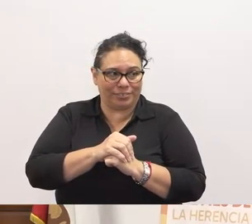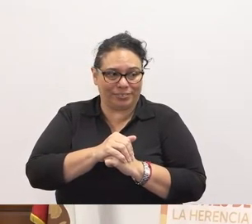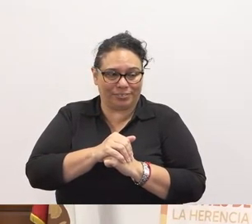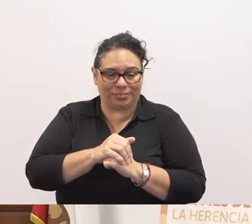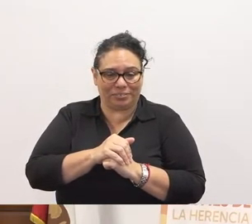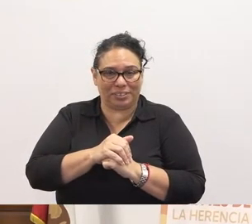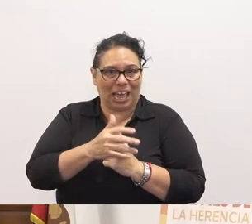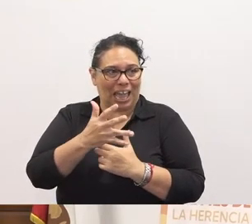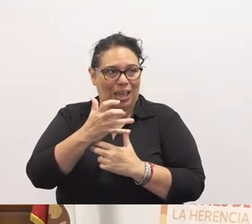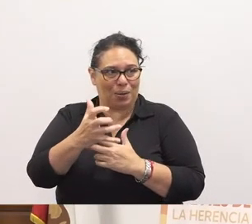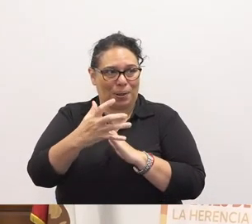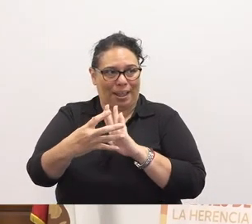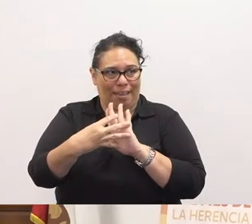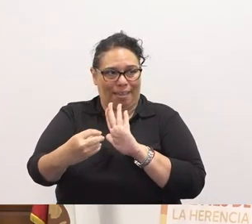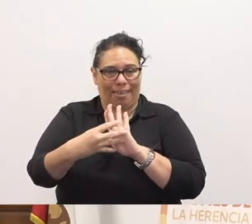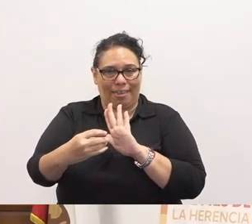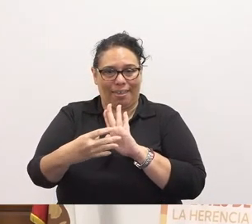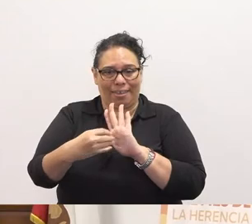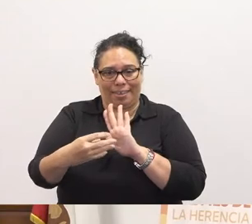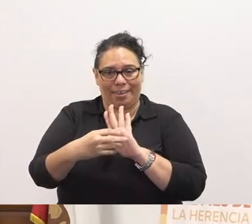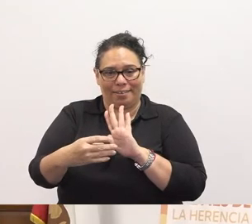I want to echo Mr. Miller's